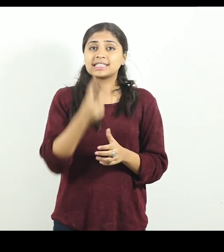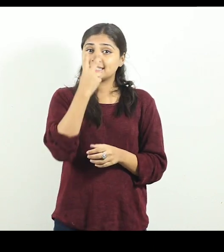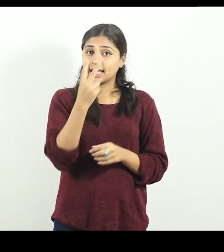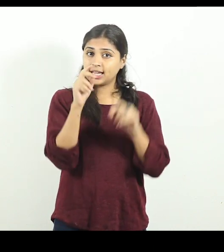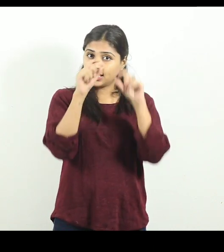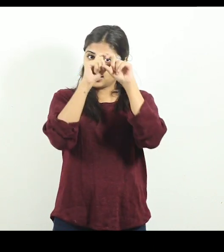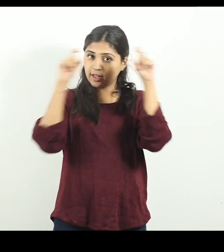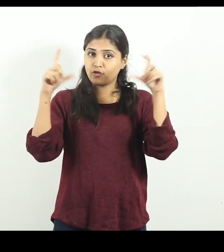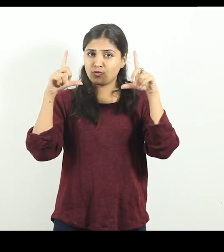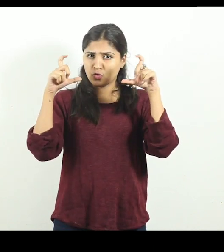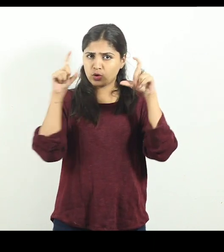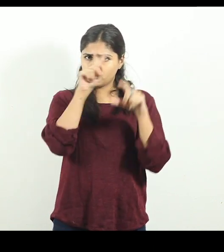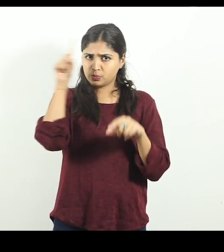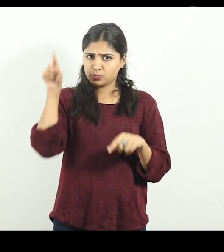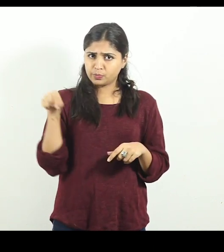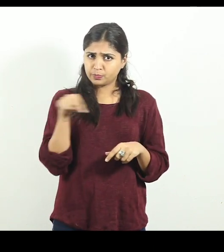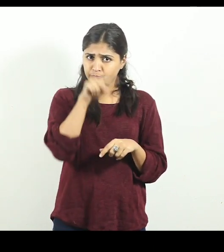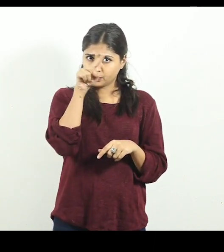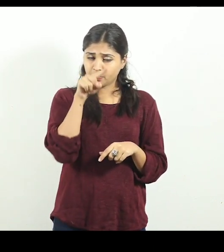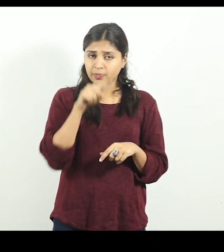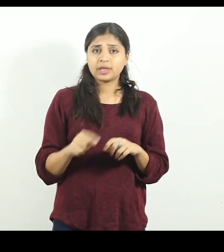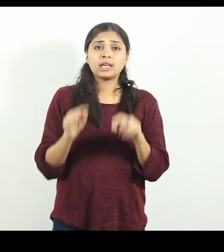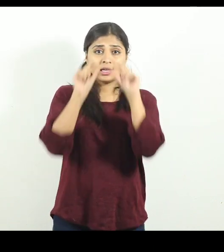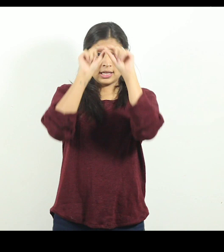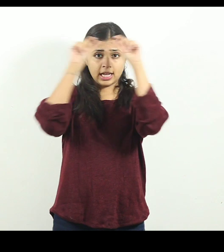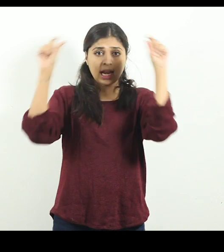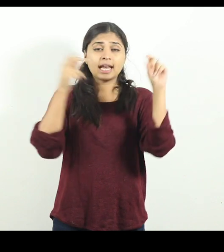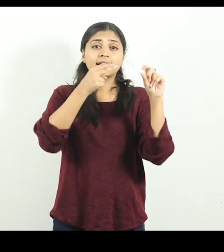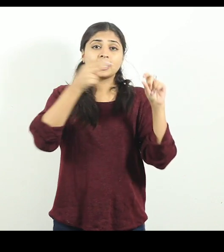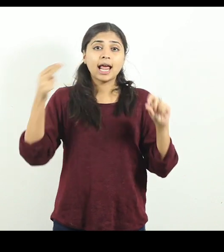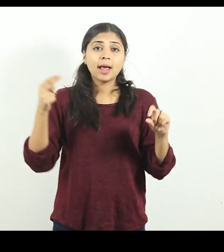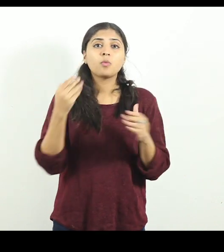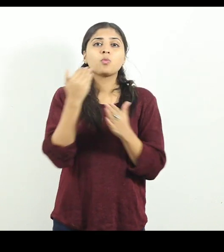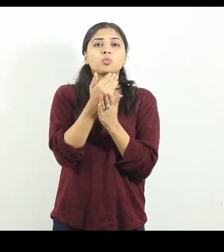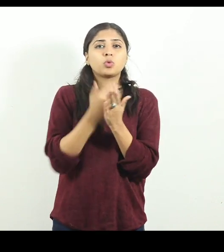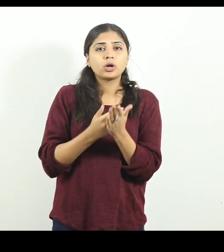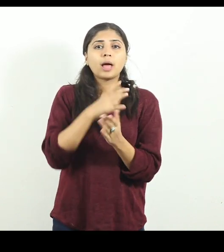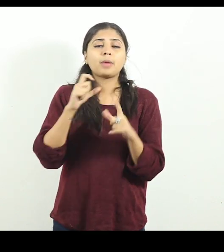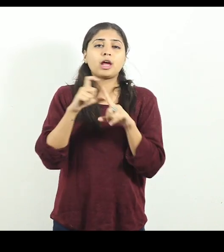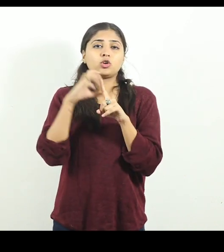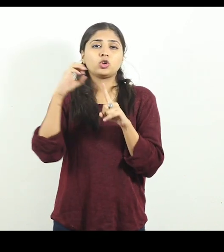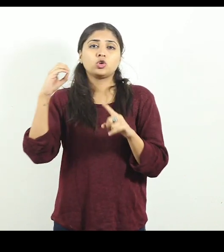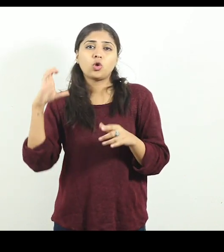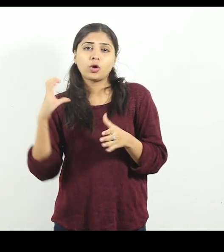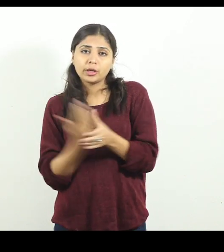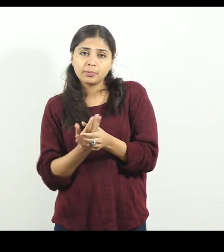title bar gives the name of the program and document currently being edited.